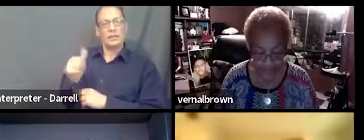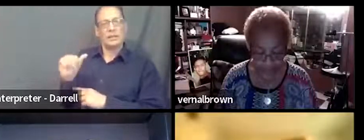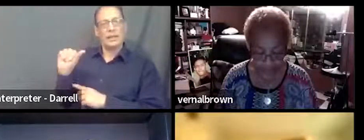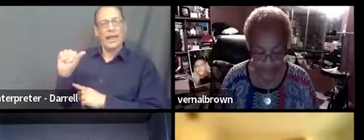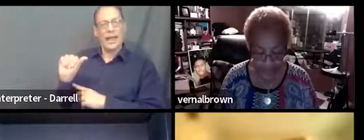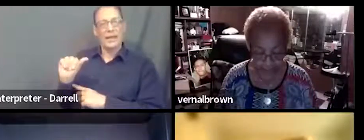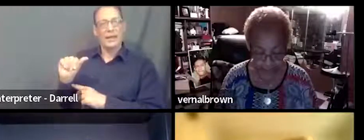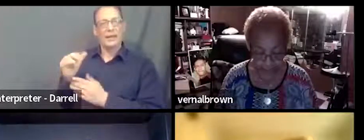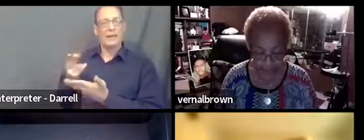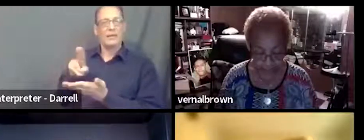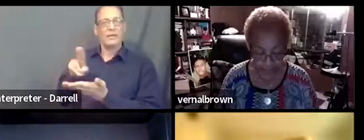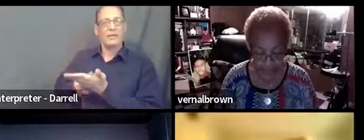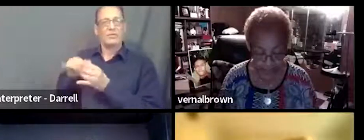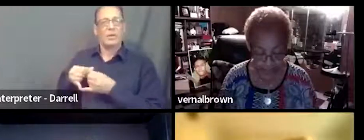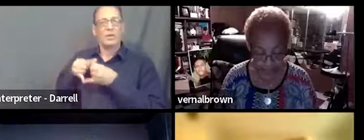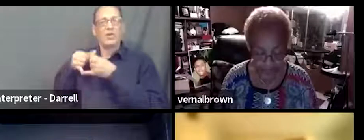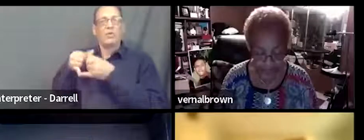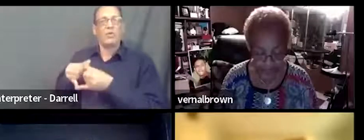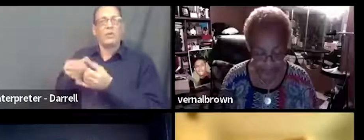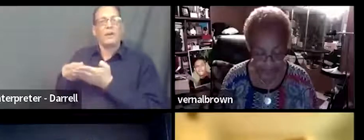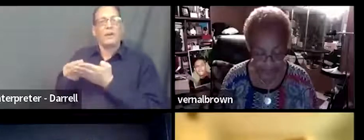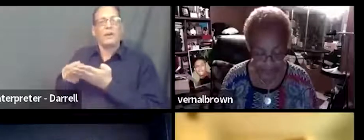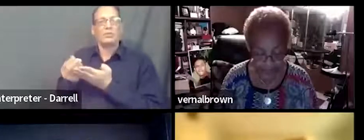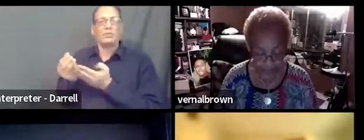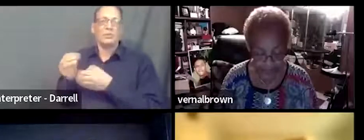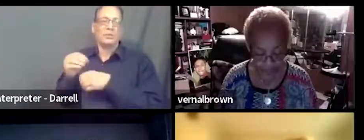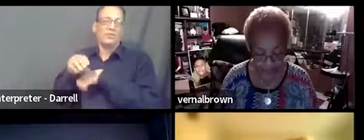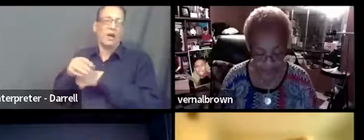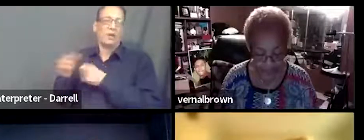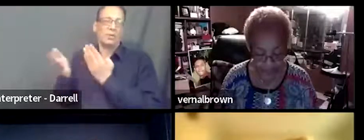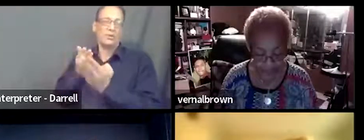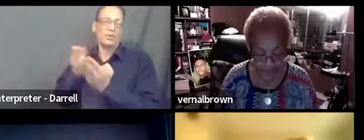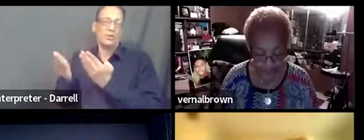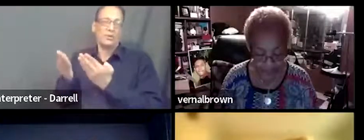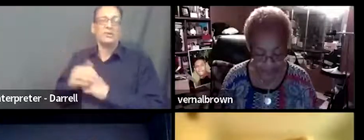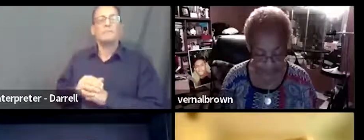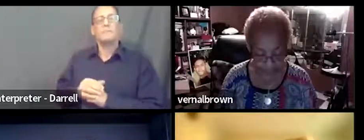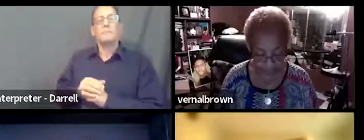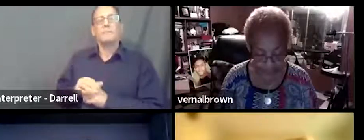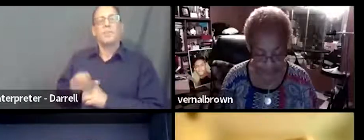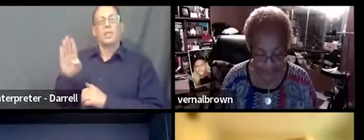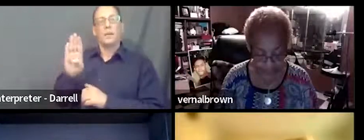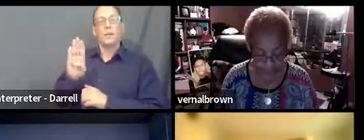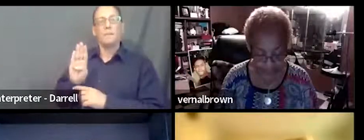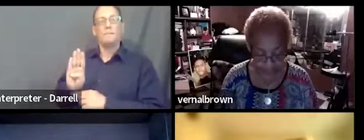award, financial advisory services, resolution 1212. B,